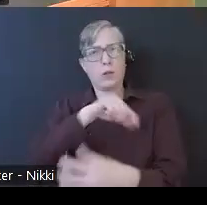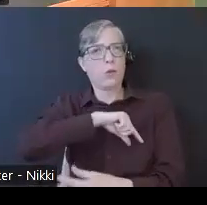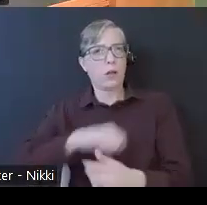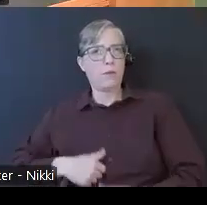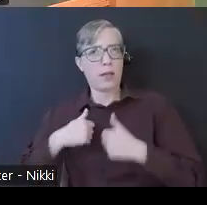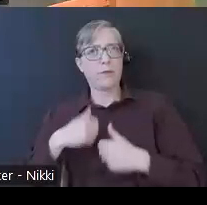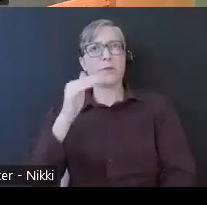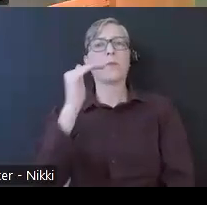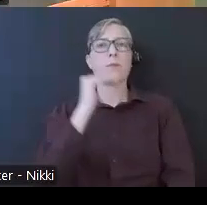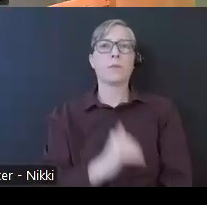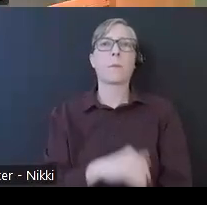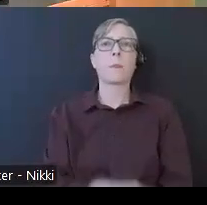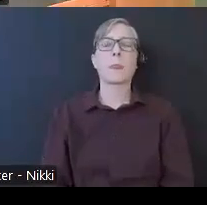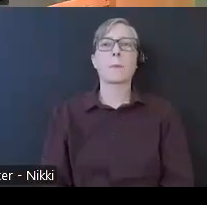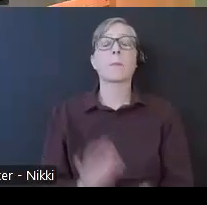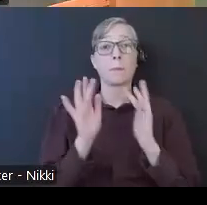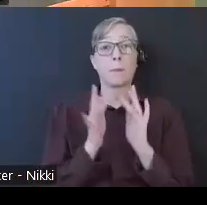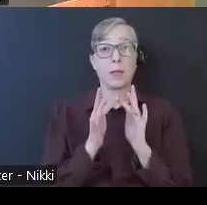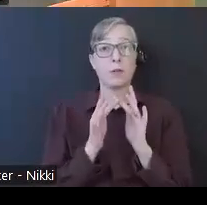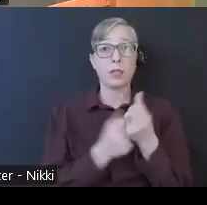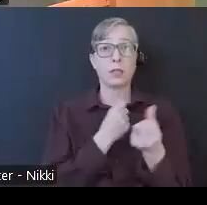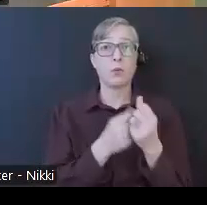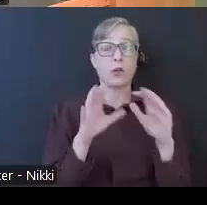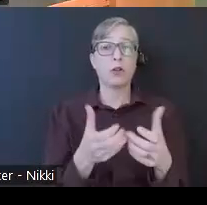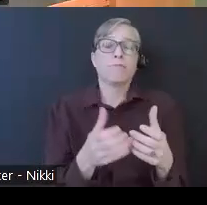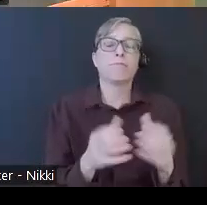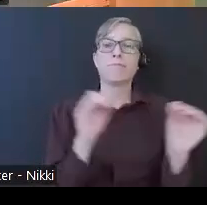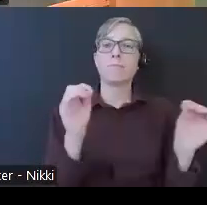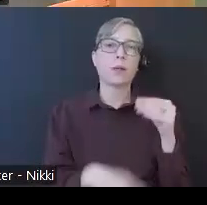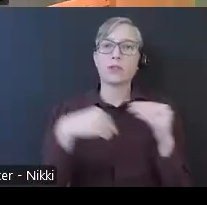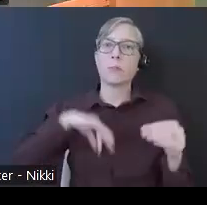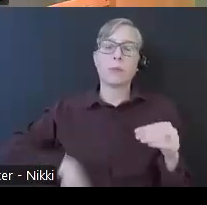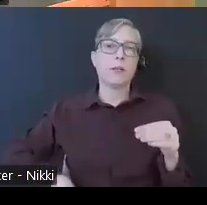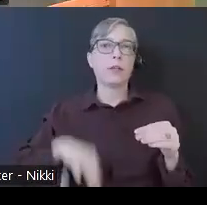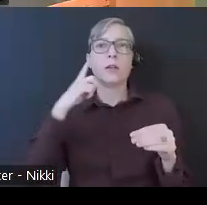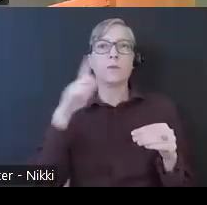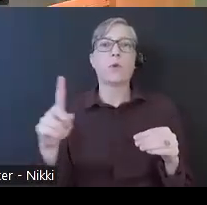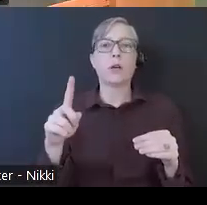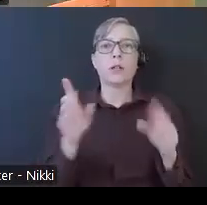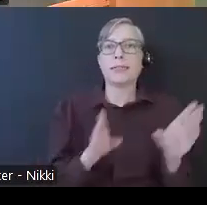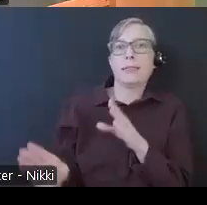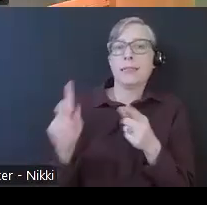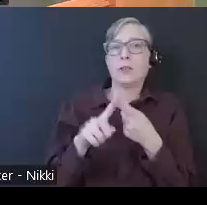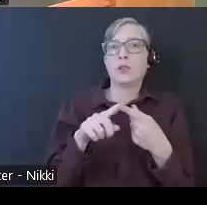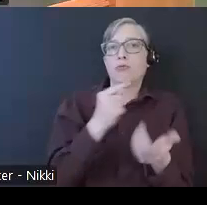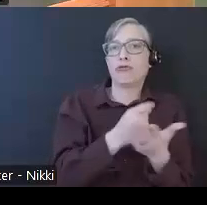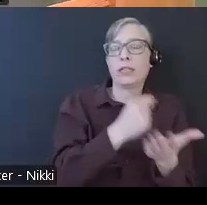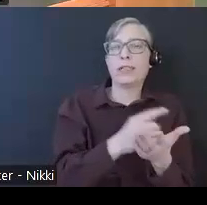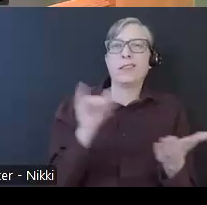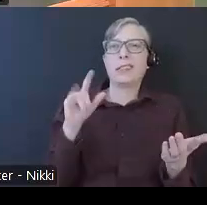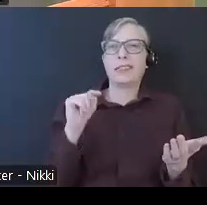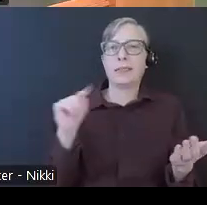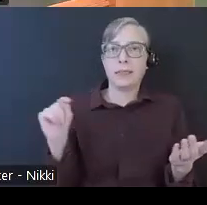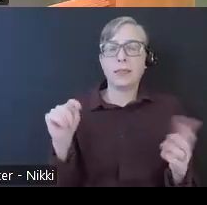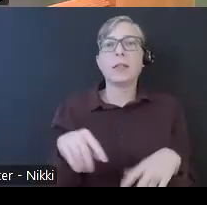support group? I mentioned there was no additional benefit in intent to treat analyses, but when we looked at the within the group that was